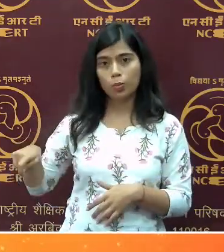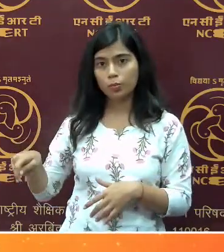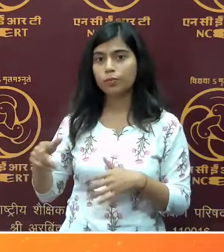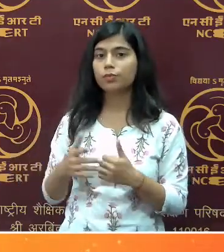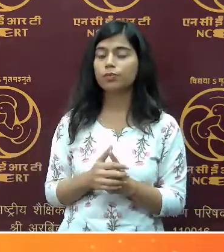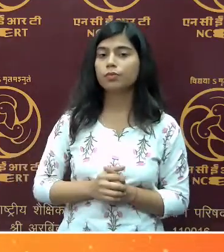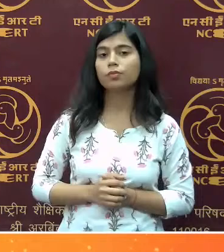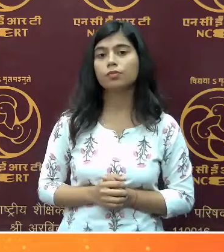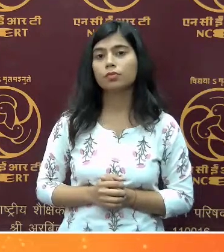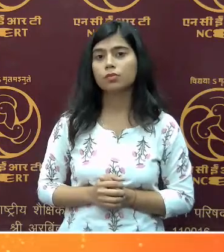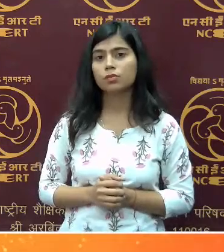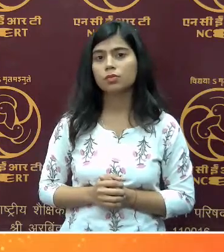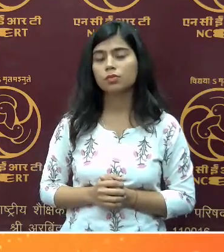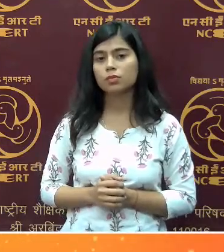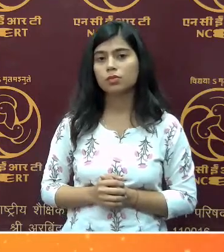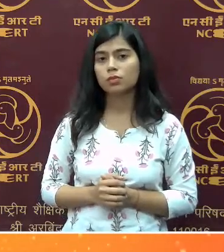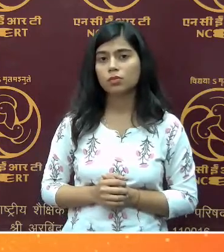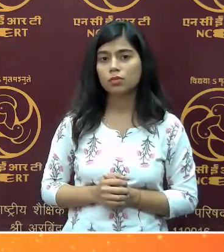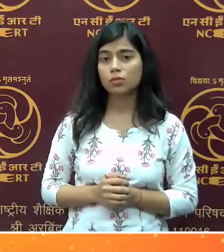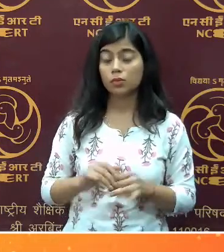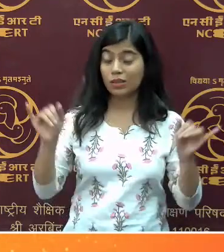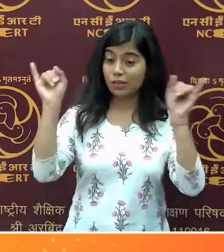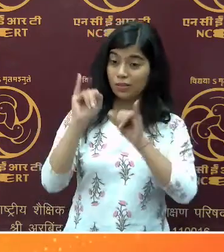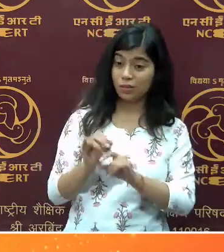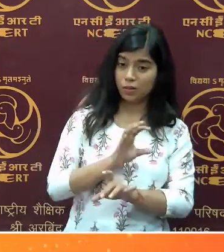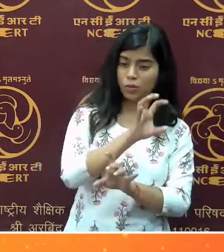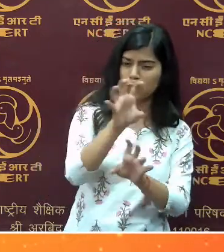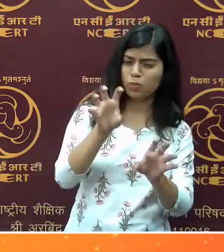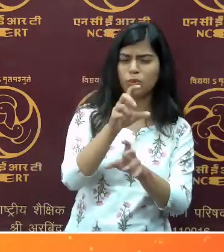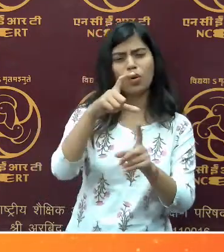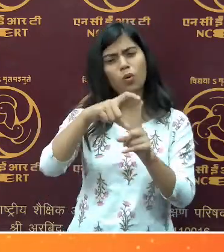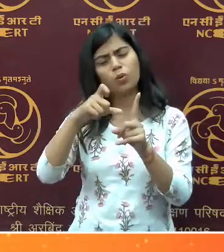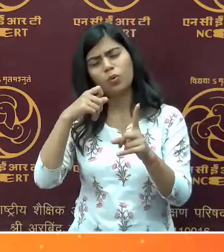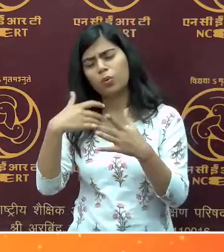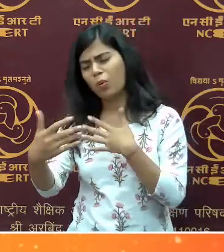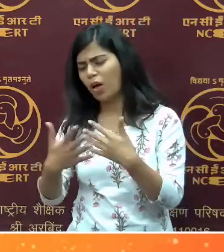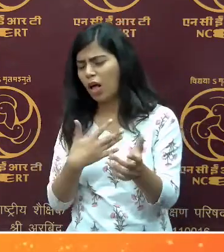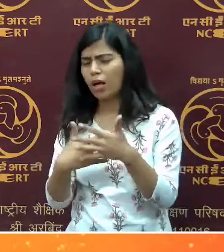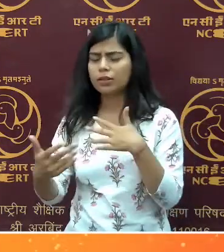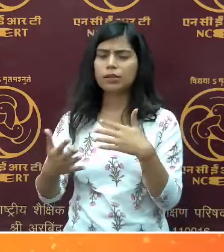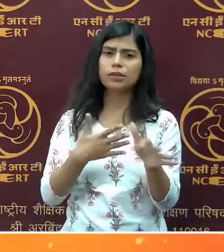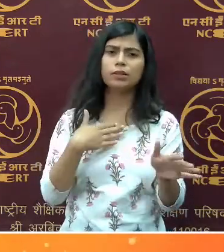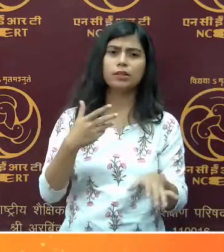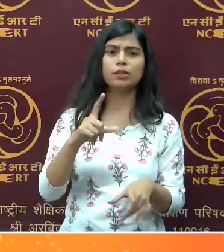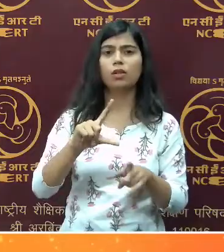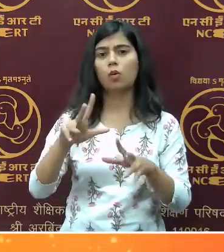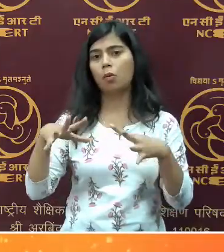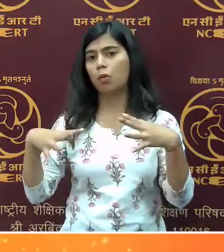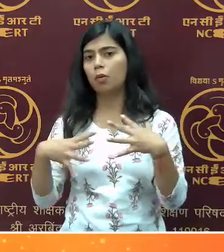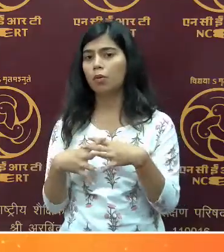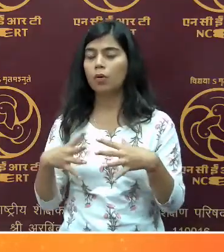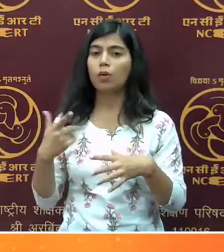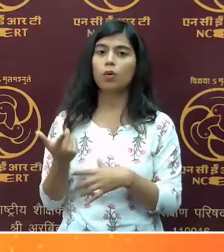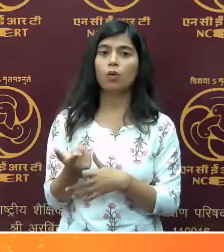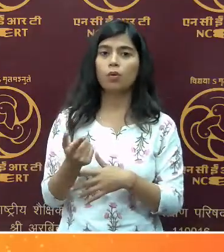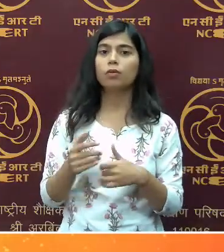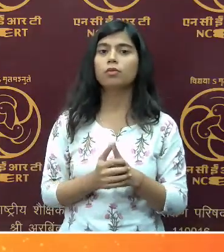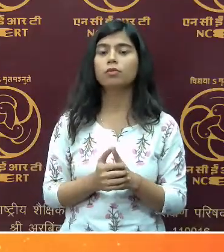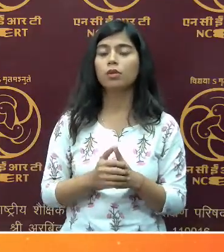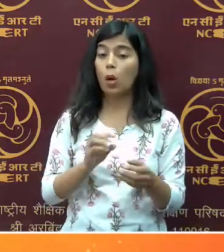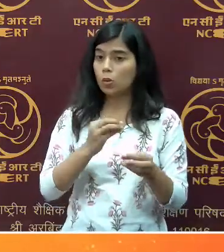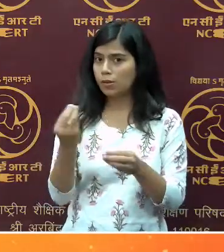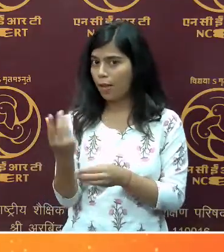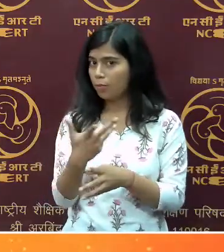and it has discouraged the state and government to do anything or introduce any law that discourages or curtails